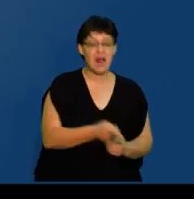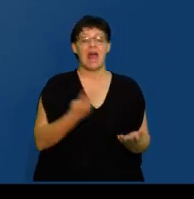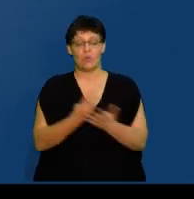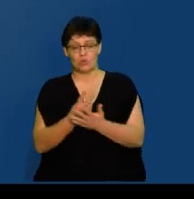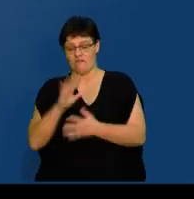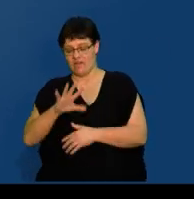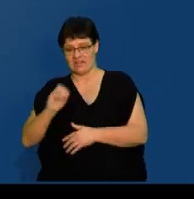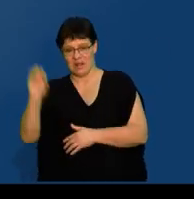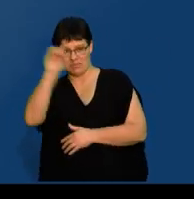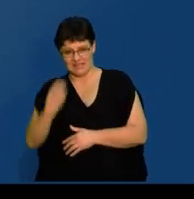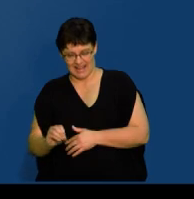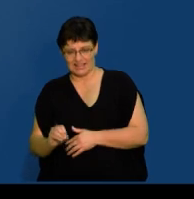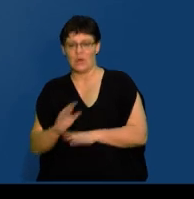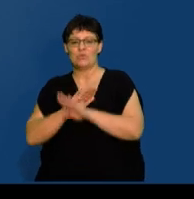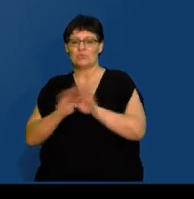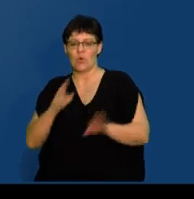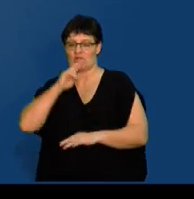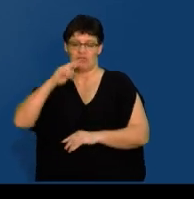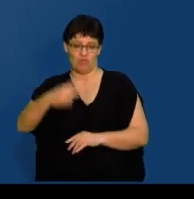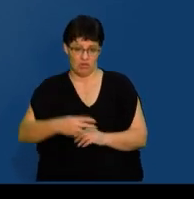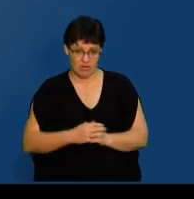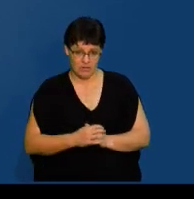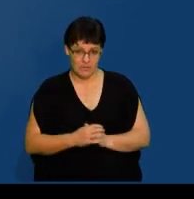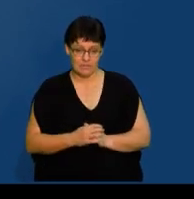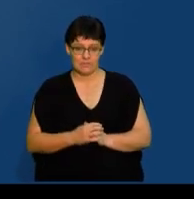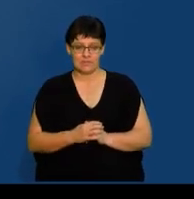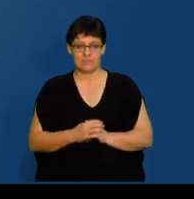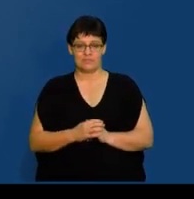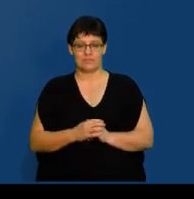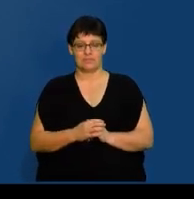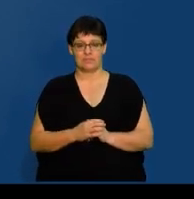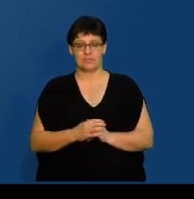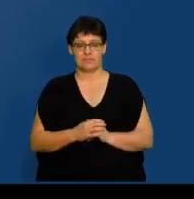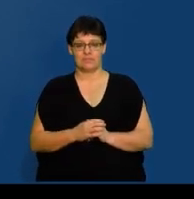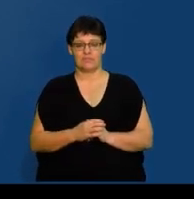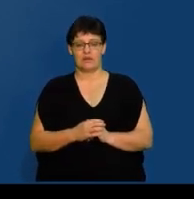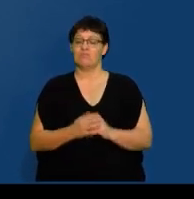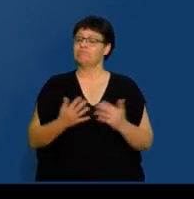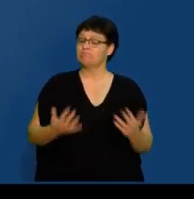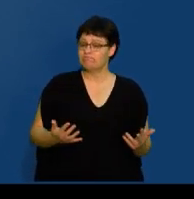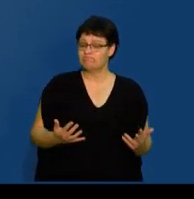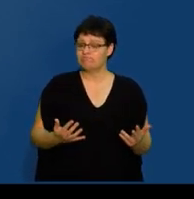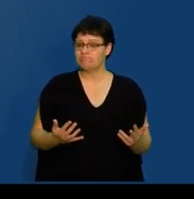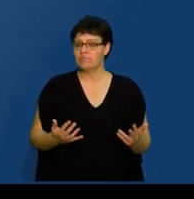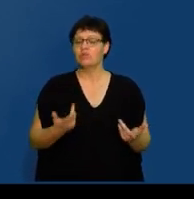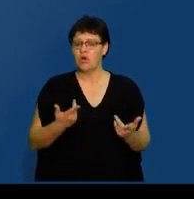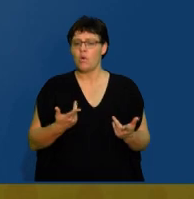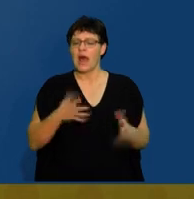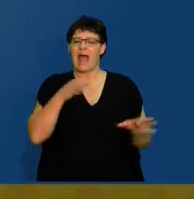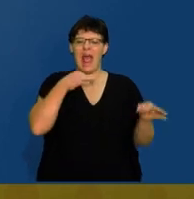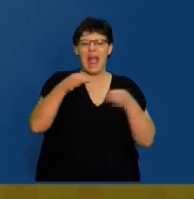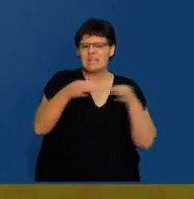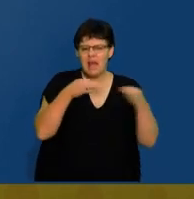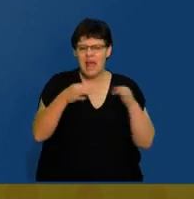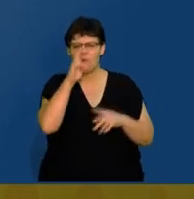a 50% chance of having a non-tongue roller. And guys, so we've spent some time